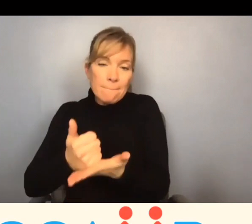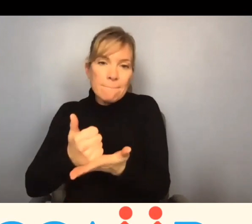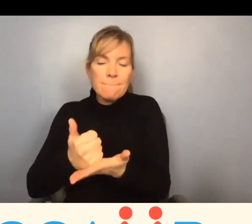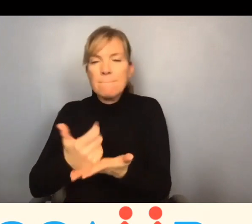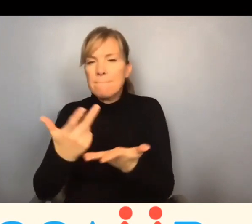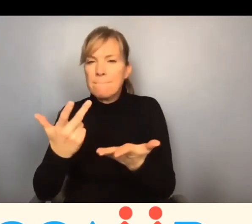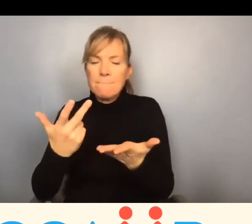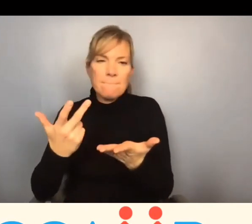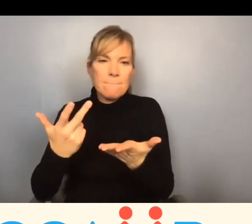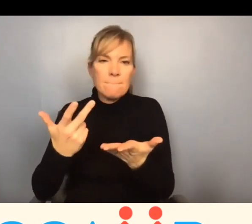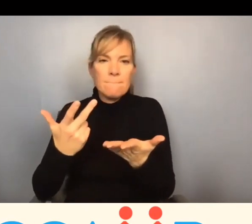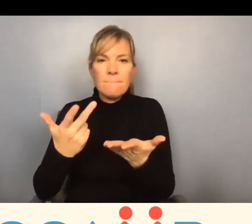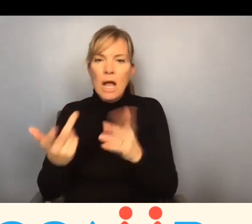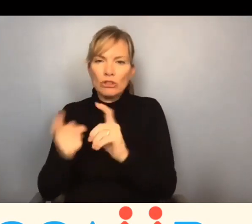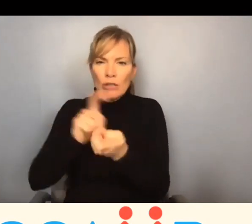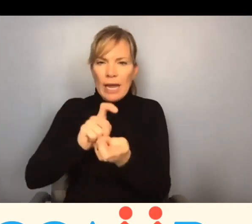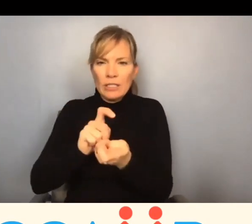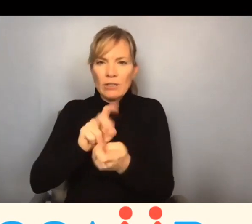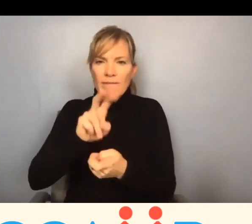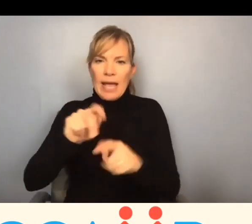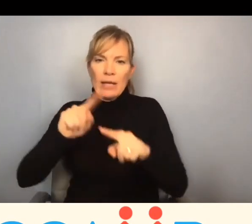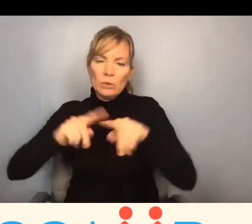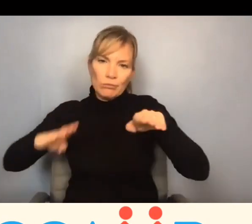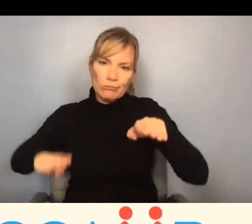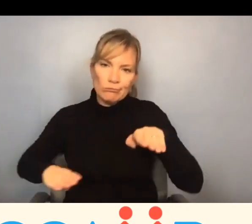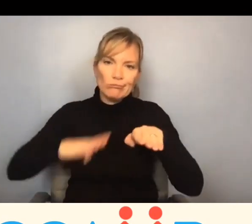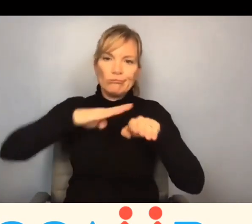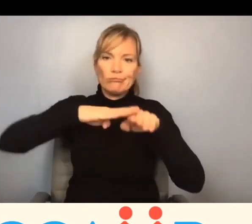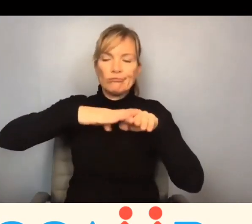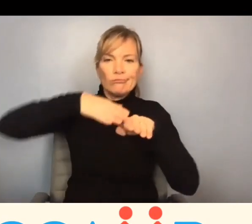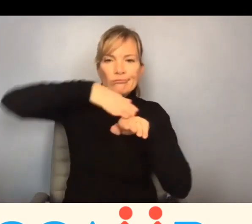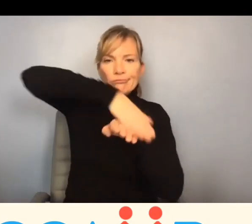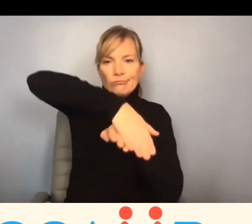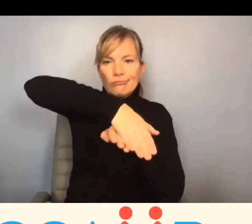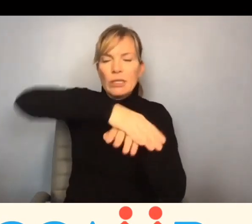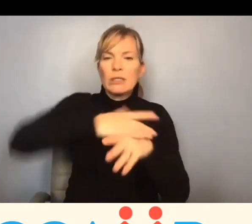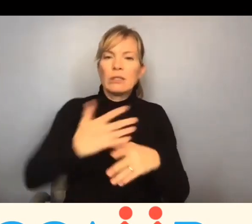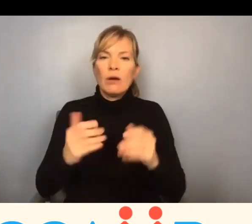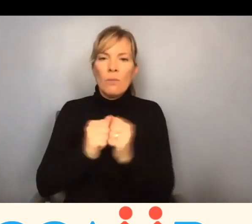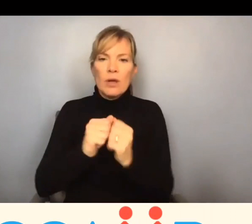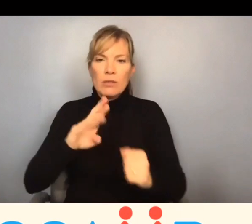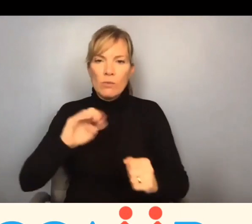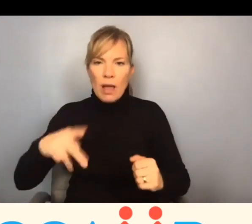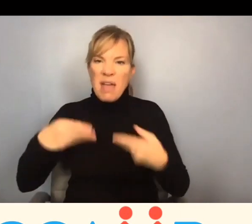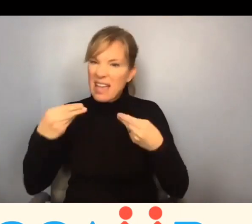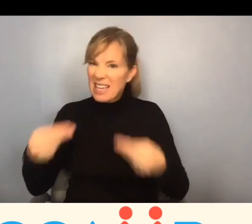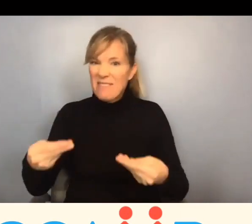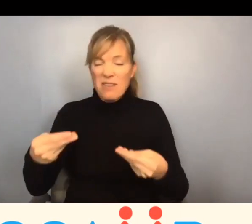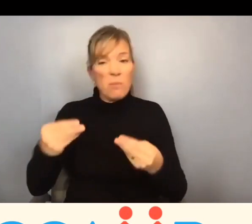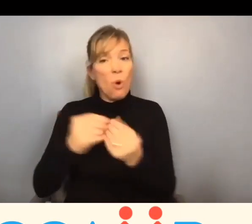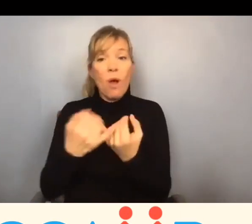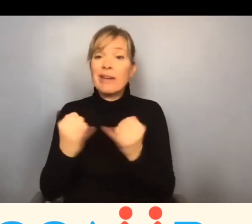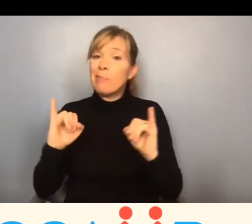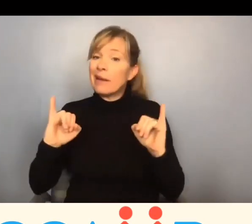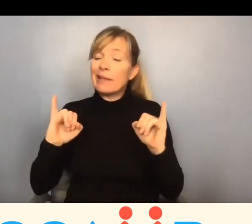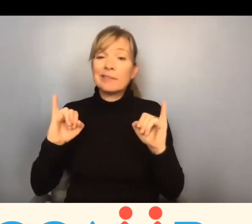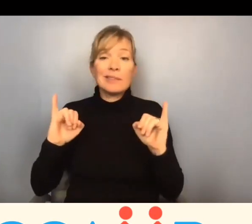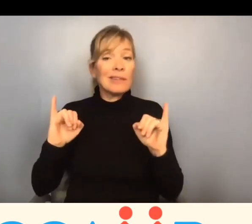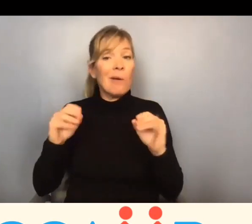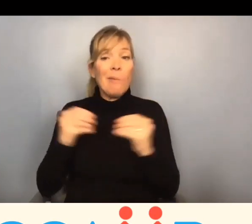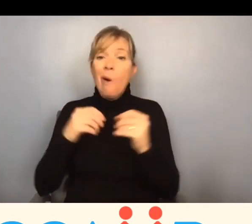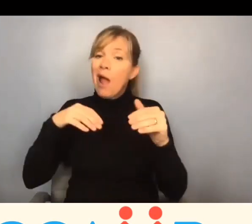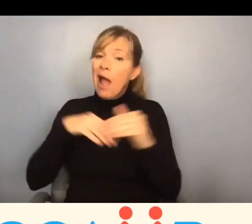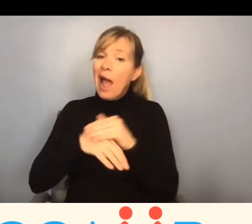develop or convert their van with a ramp, and gave them more independence and access to